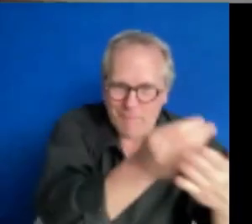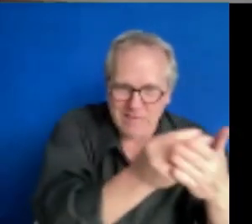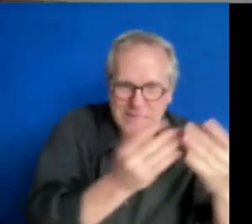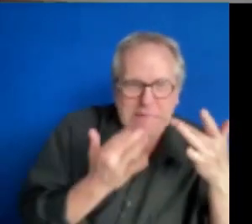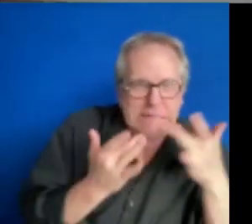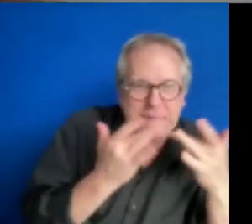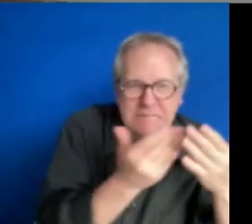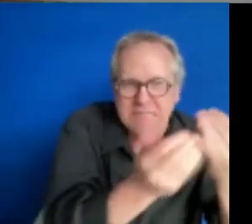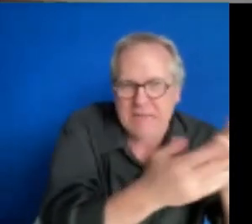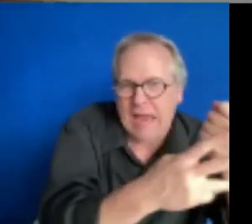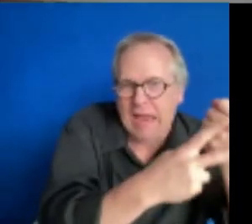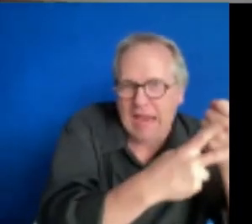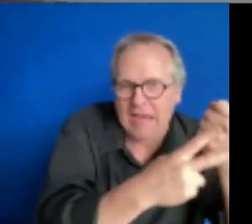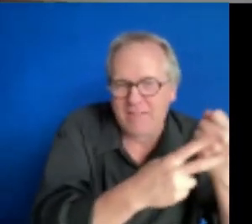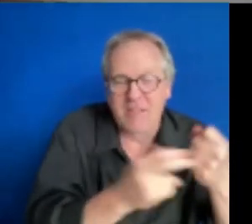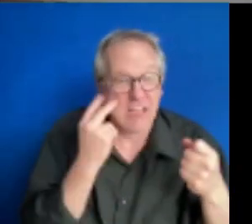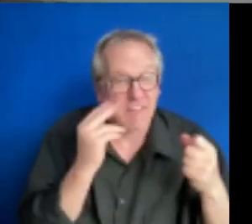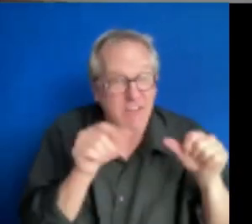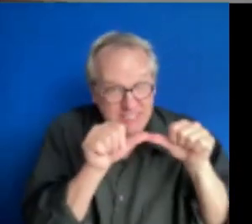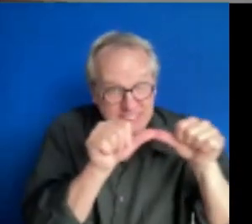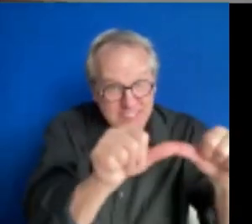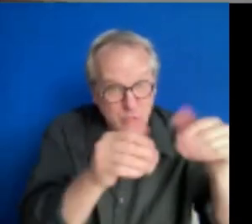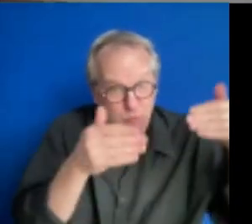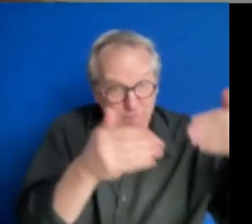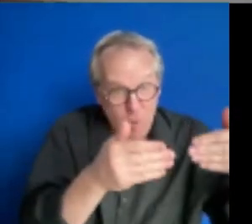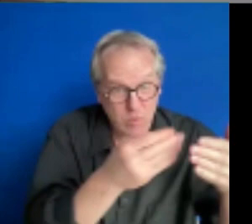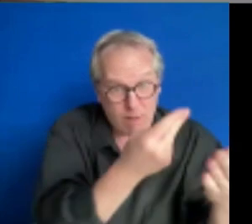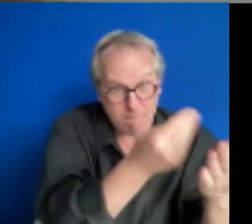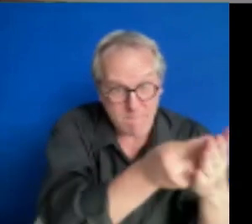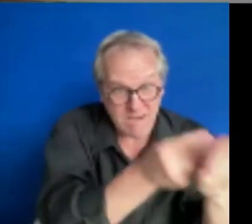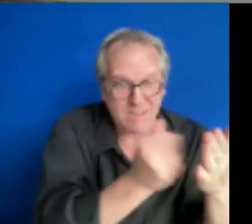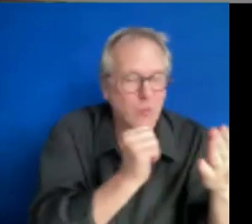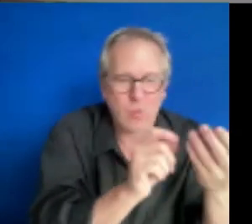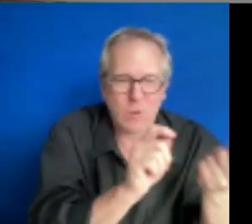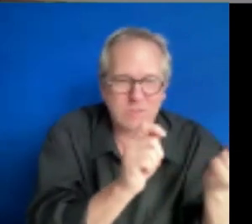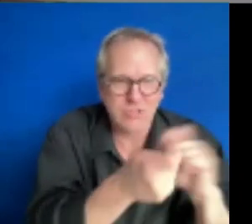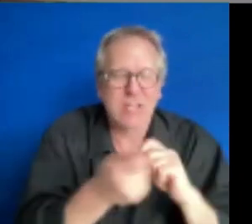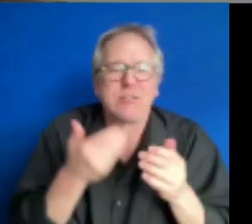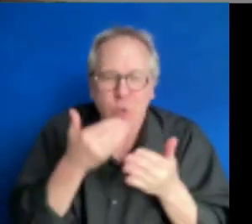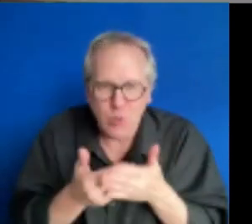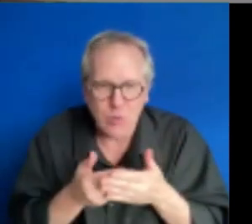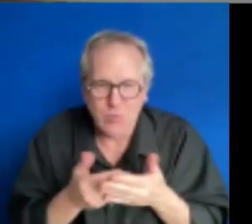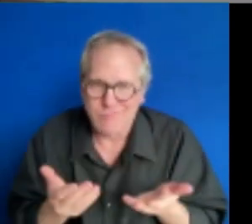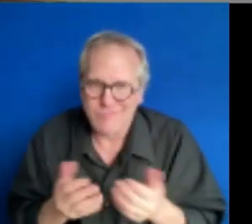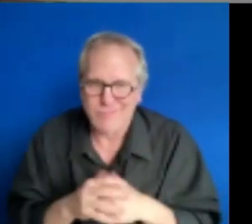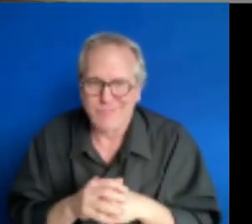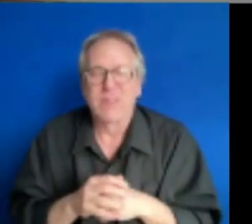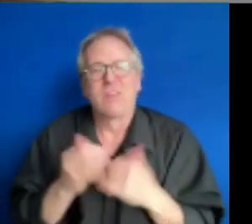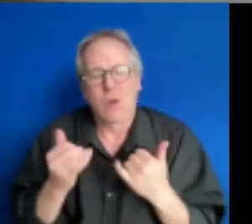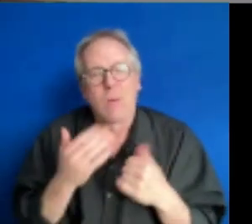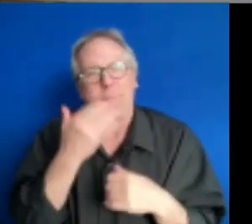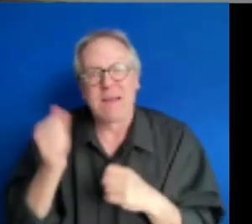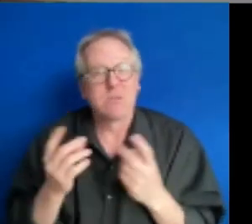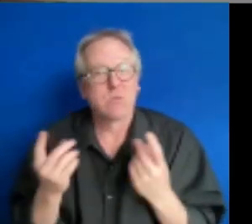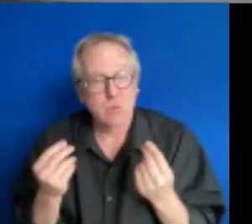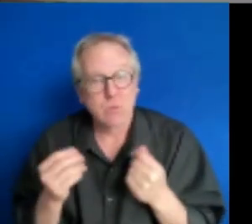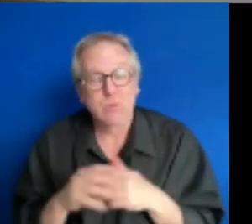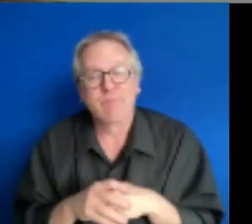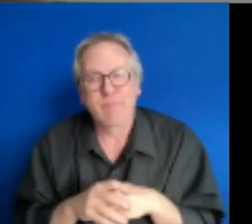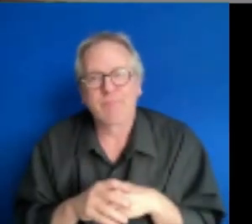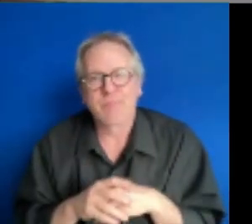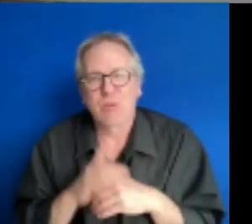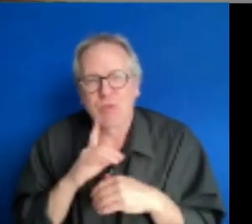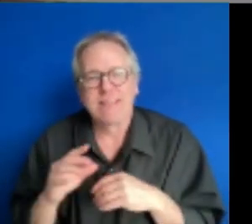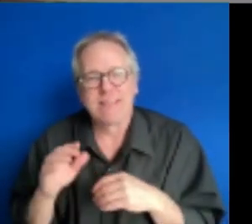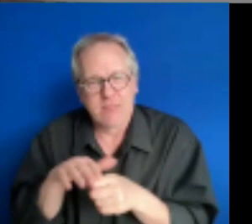is going to change in any good way. And so I think that one of the best ways is to really connect on